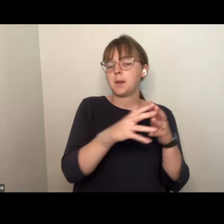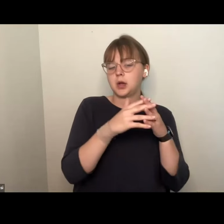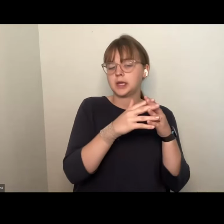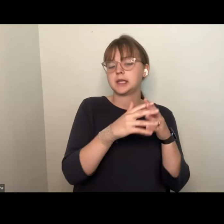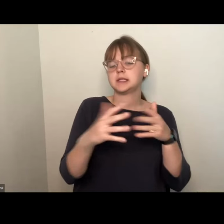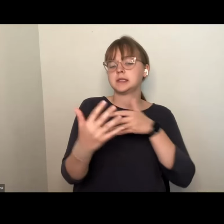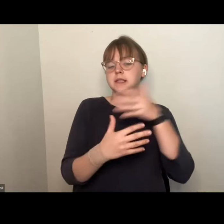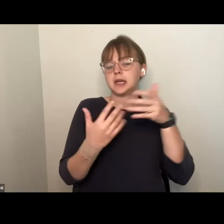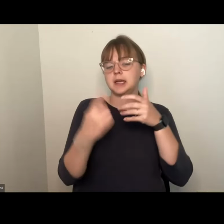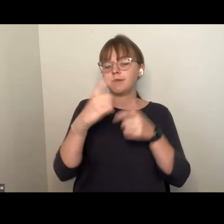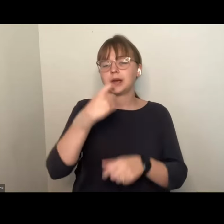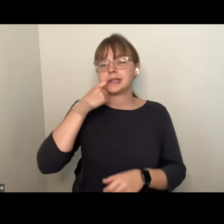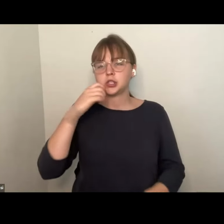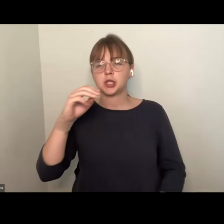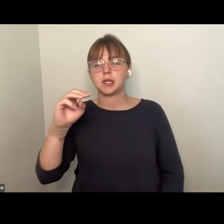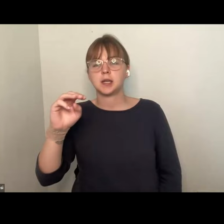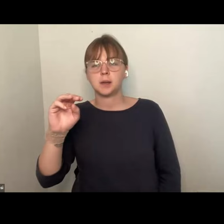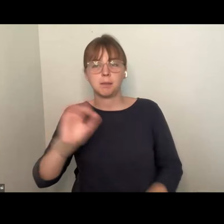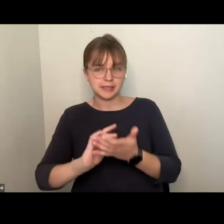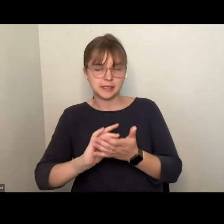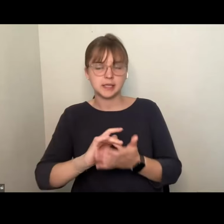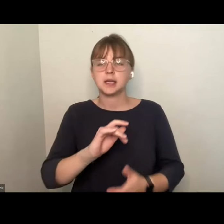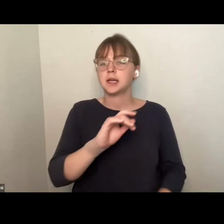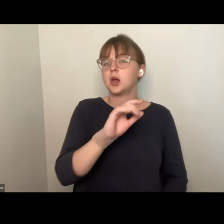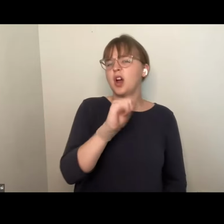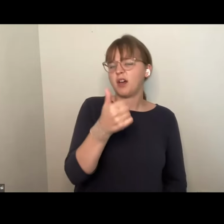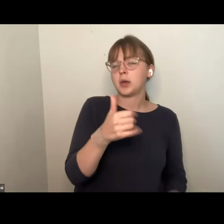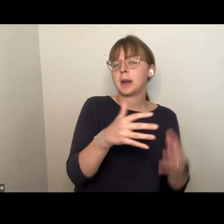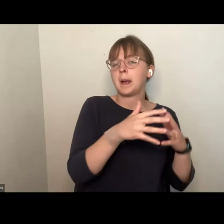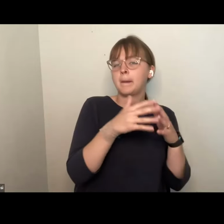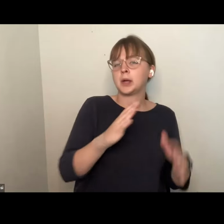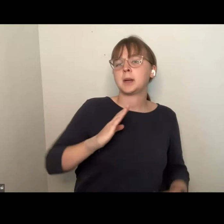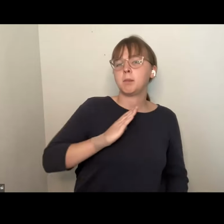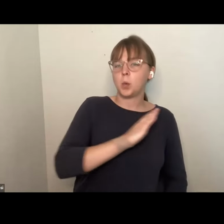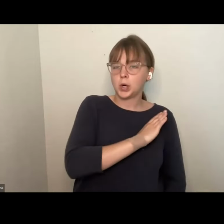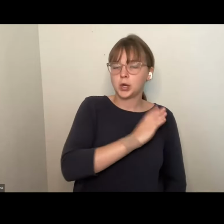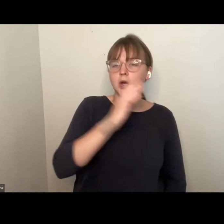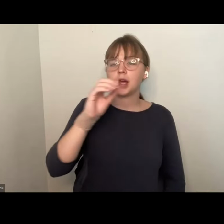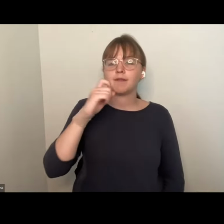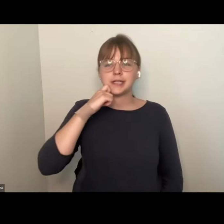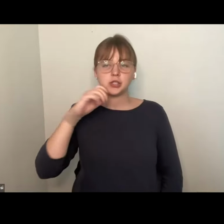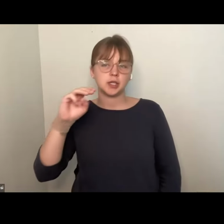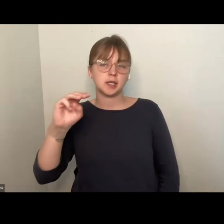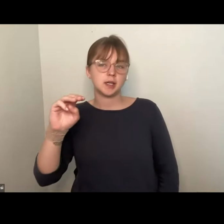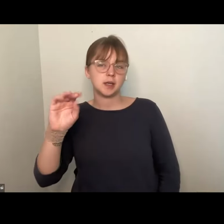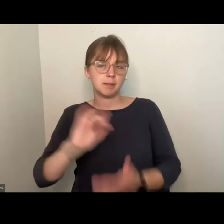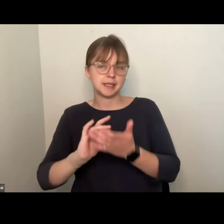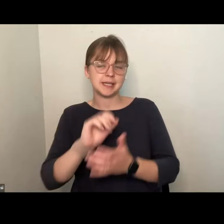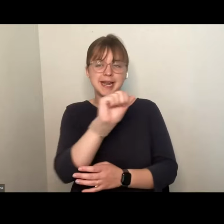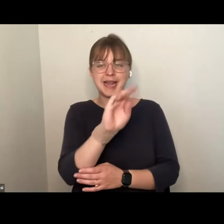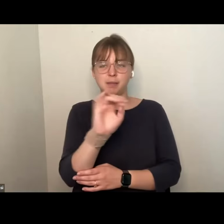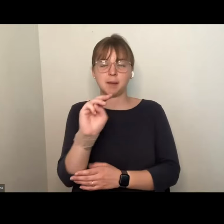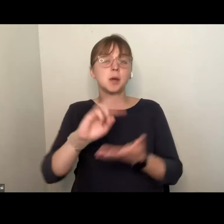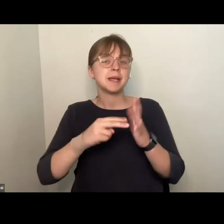Addiction Medicine, ABAM, American Board of Addiction Medicine, because they've really kept after their education on